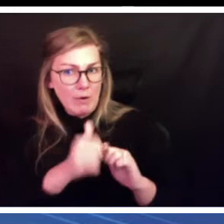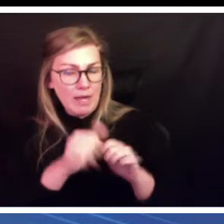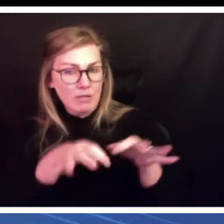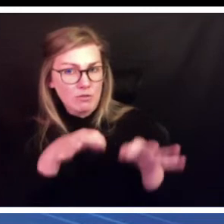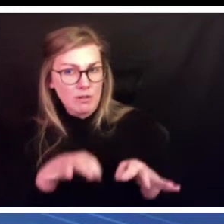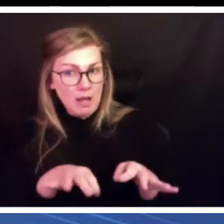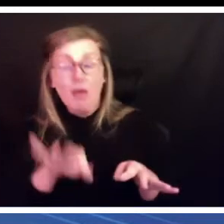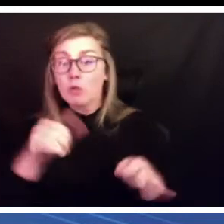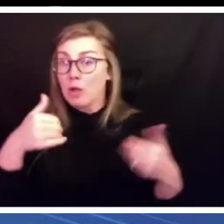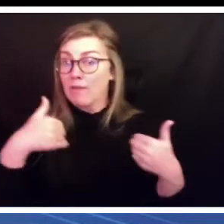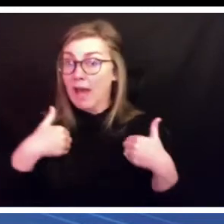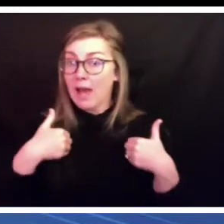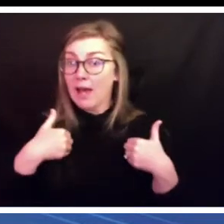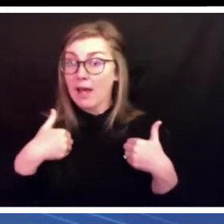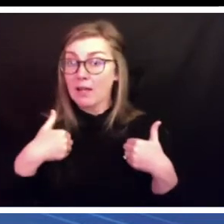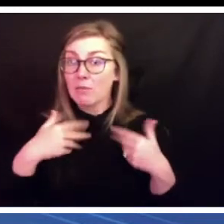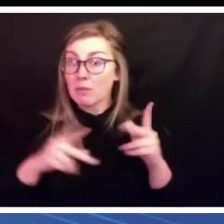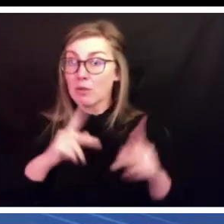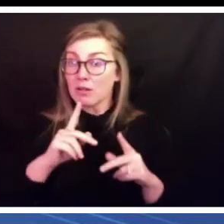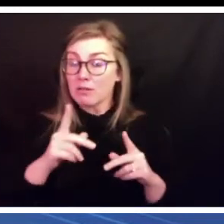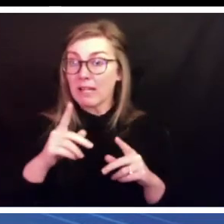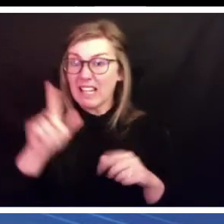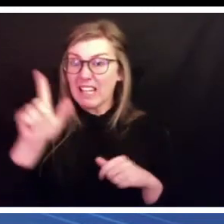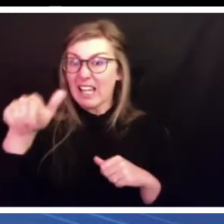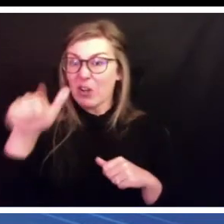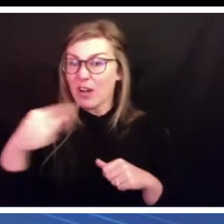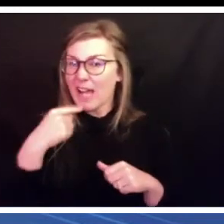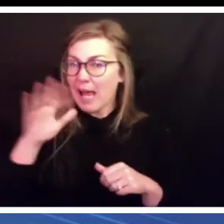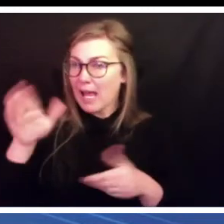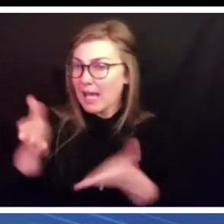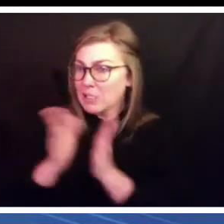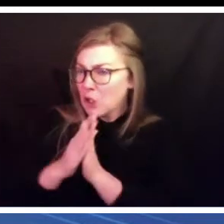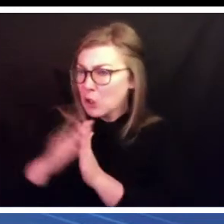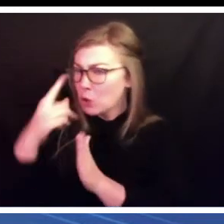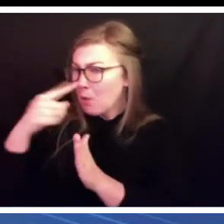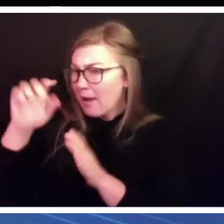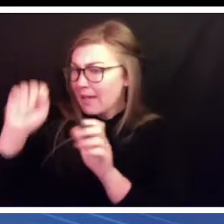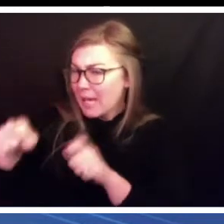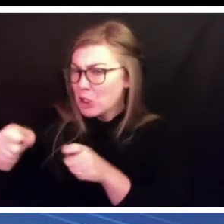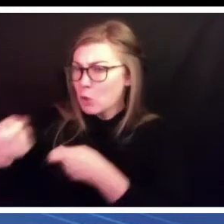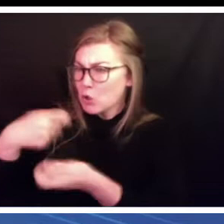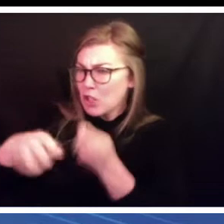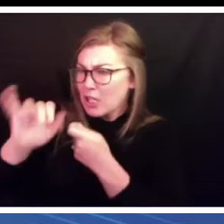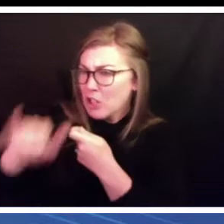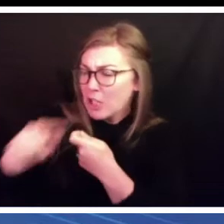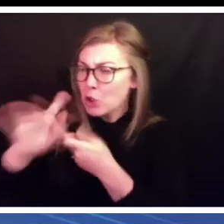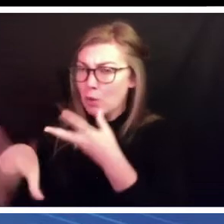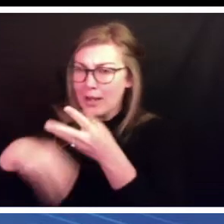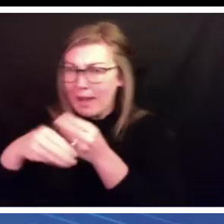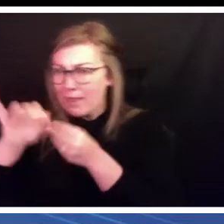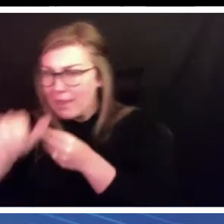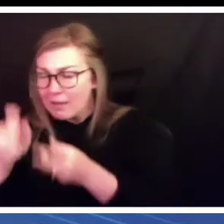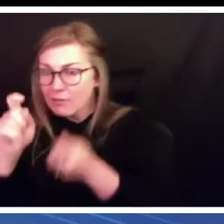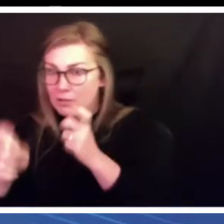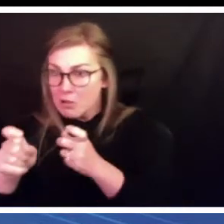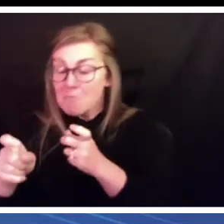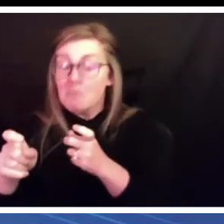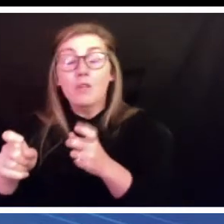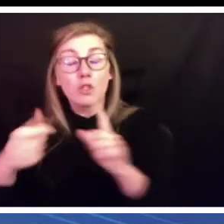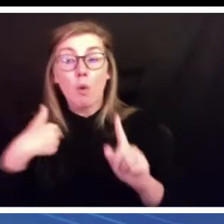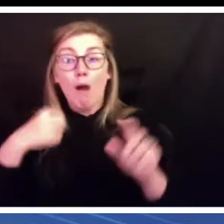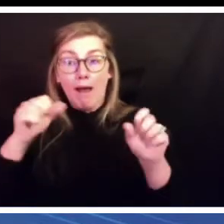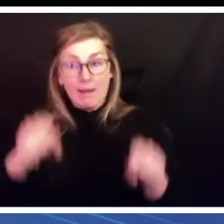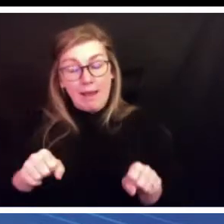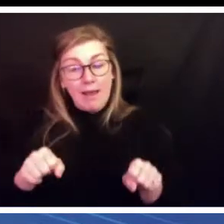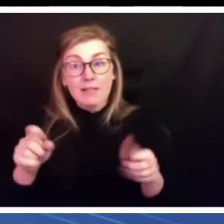put this word in? Or do you think you could describe that differently? Well, I then take it back. We put the time code. We might be able to amend part of it, not